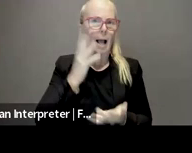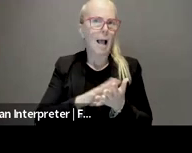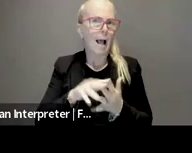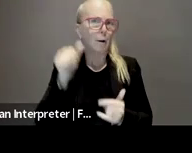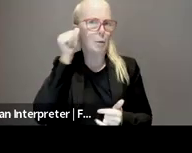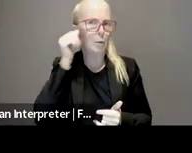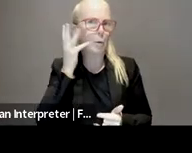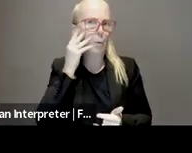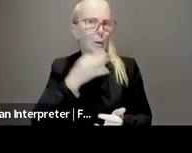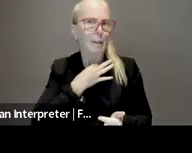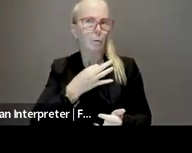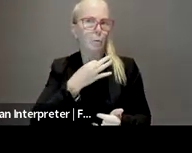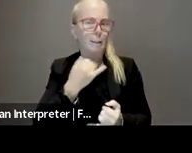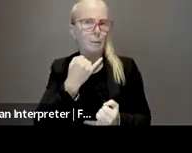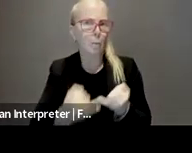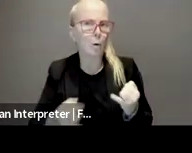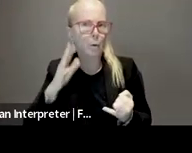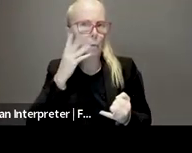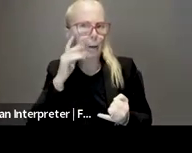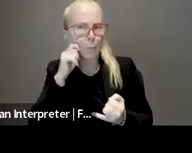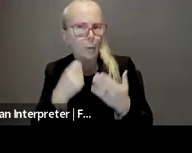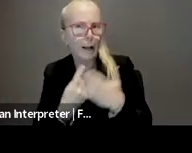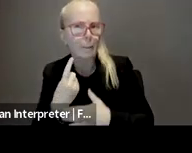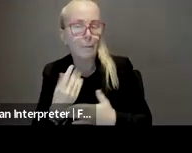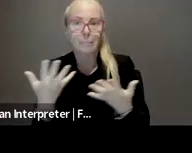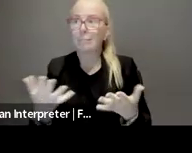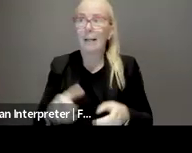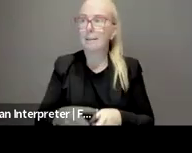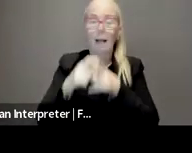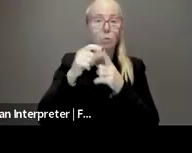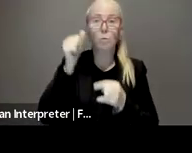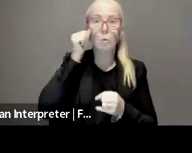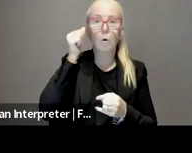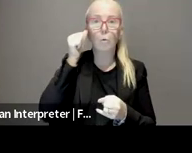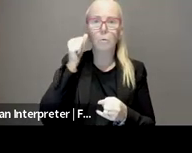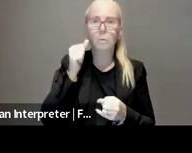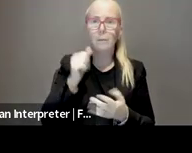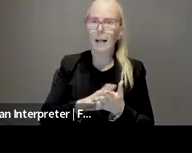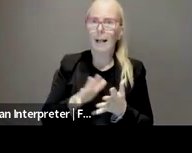older. And so it's really hard for us to know when to implement these potentially life-saving changes.